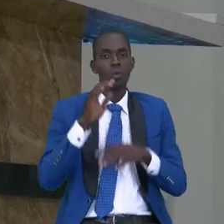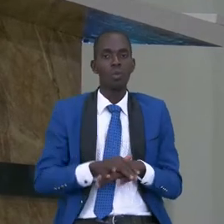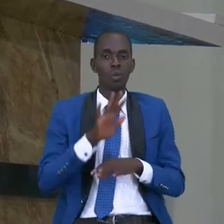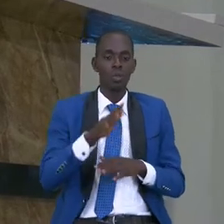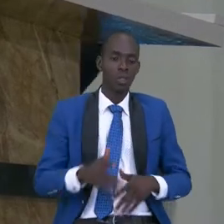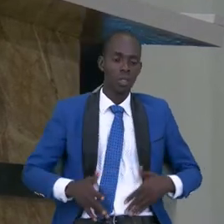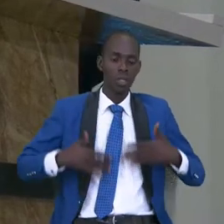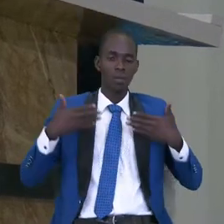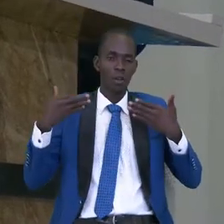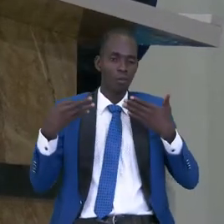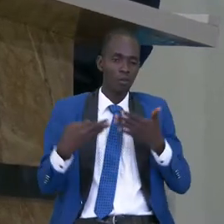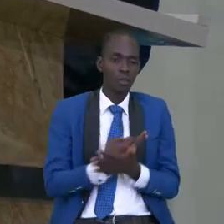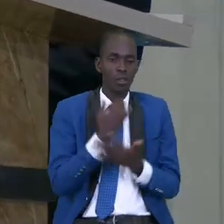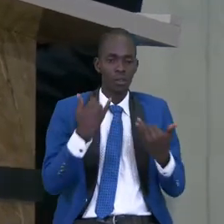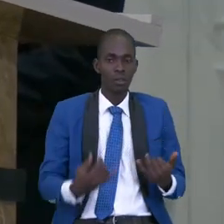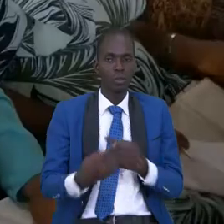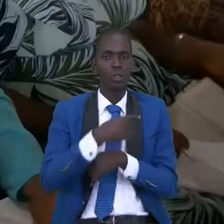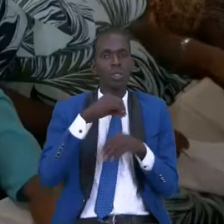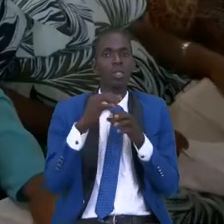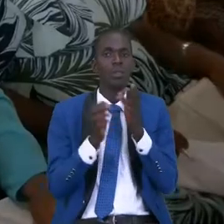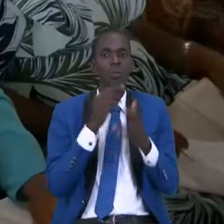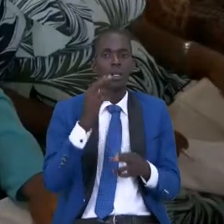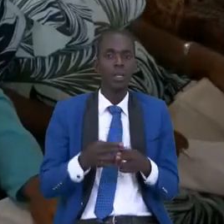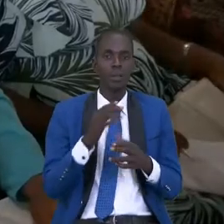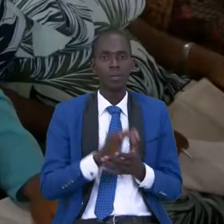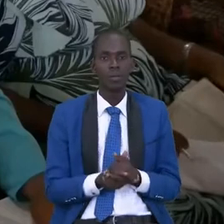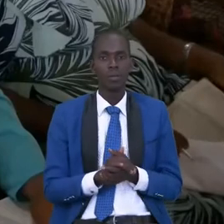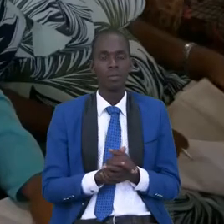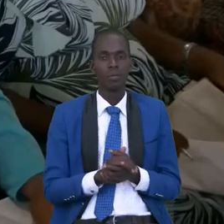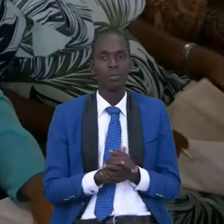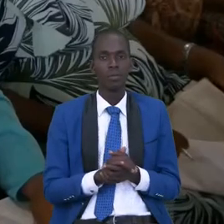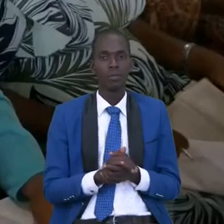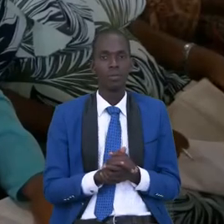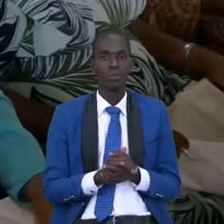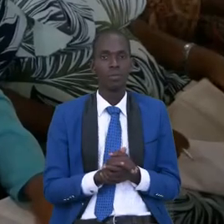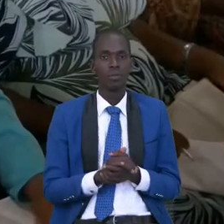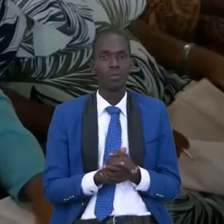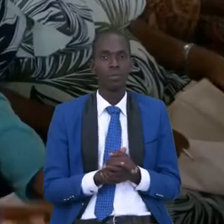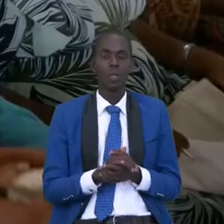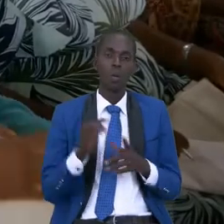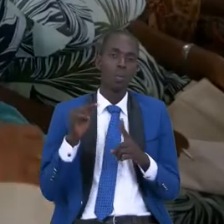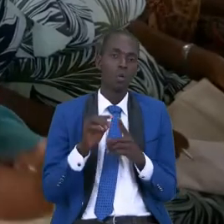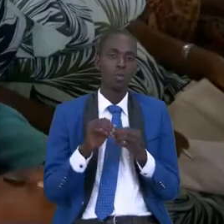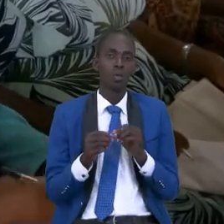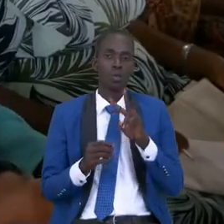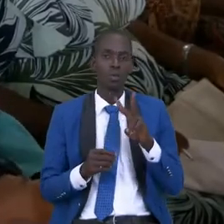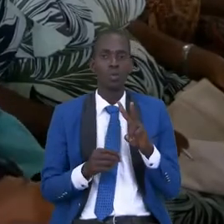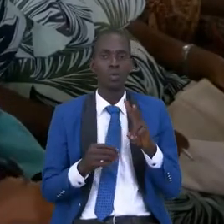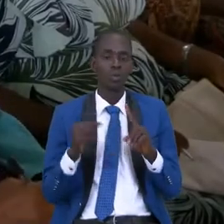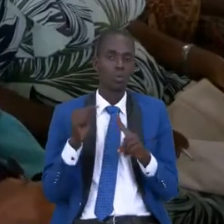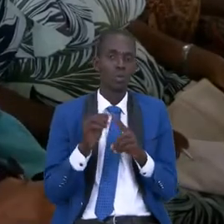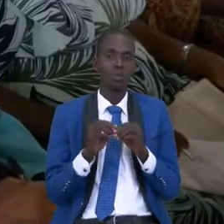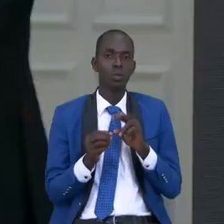afresh today in Jesus' name. I'm coming now to number two. Number two,